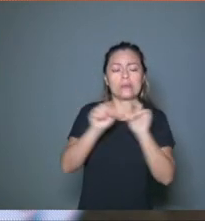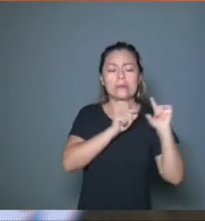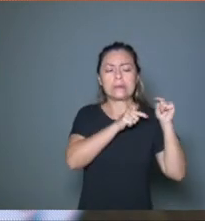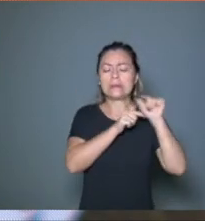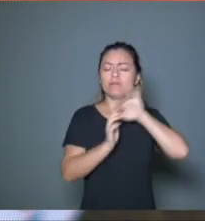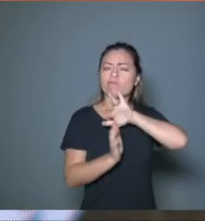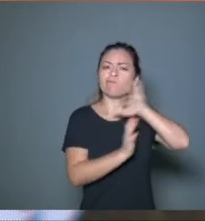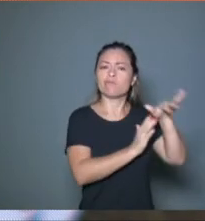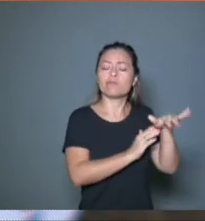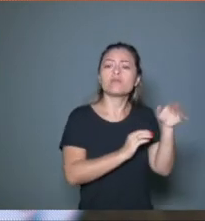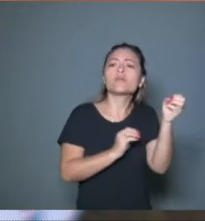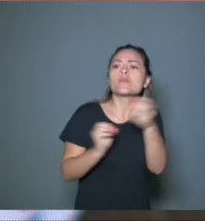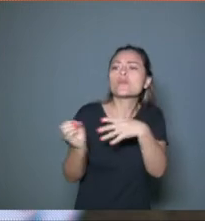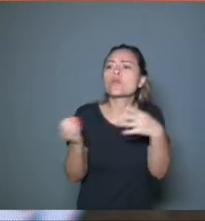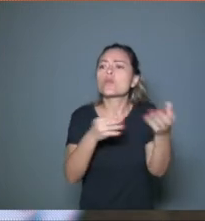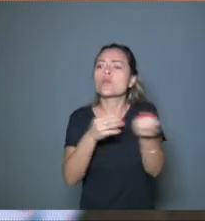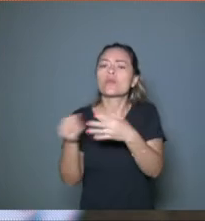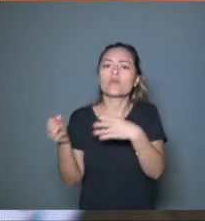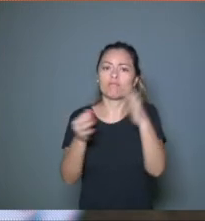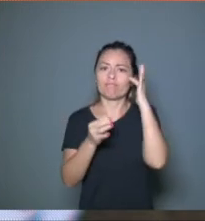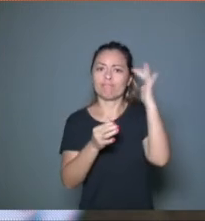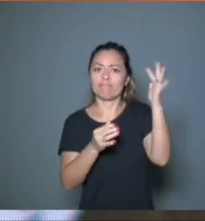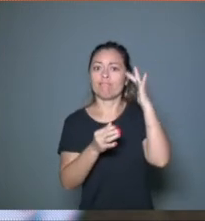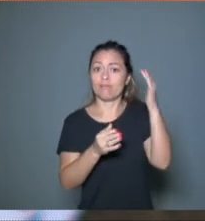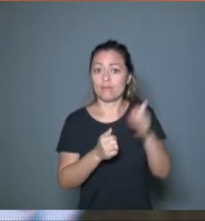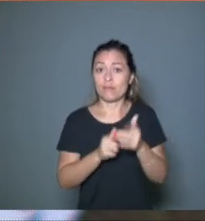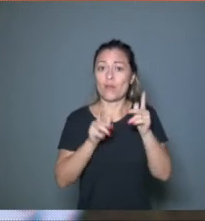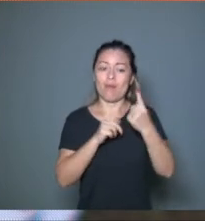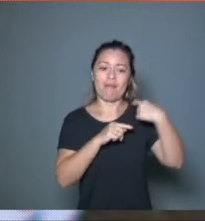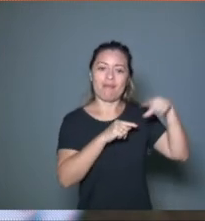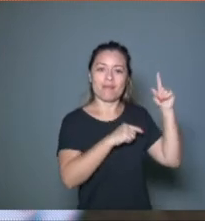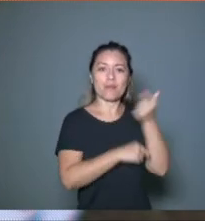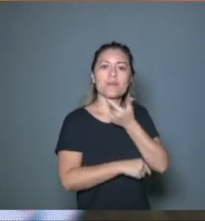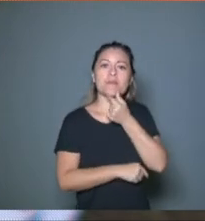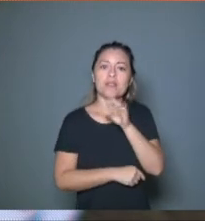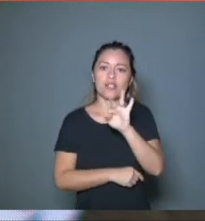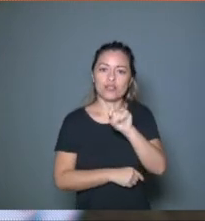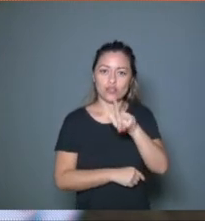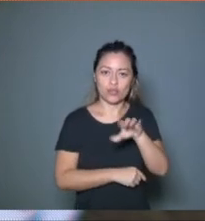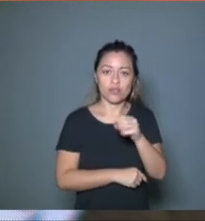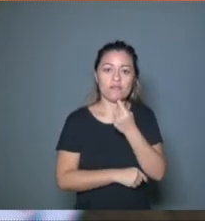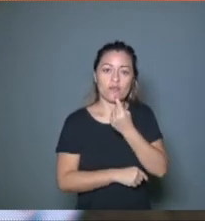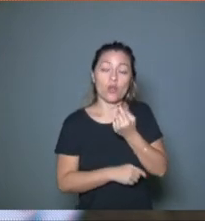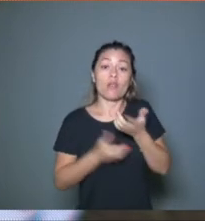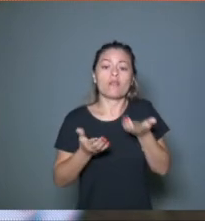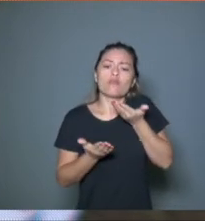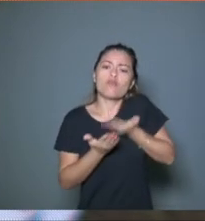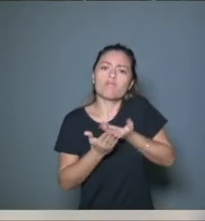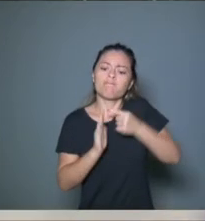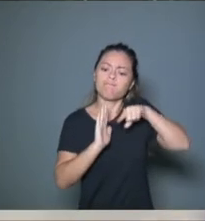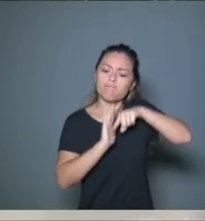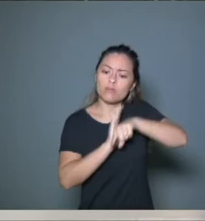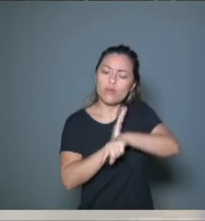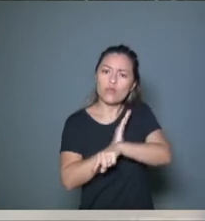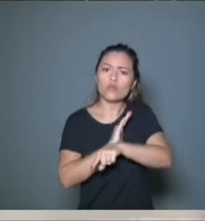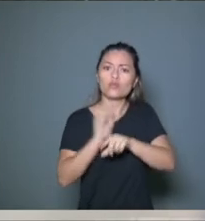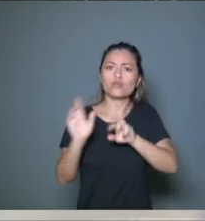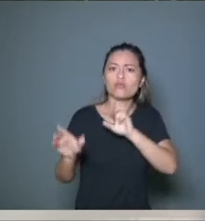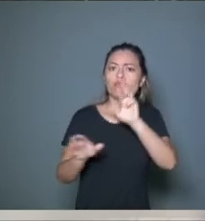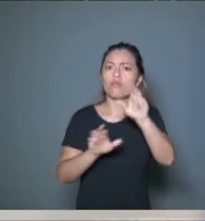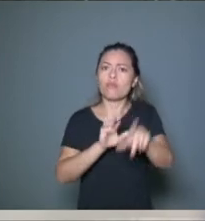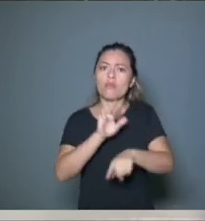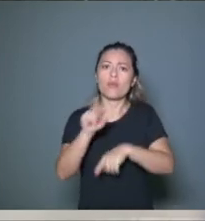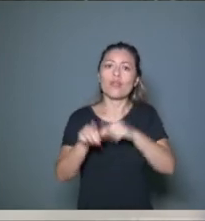scope. Today, as we saw in Frederico's presentation, we want,